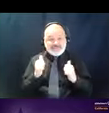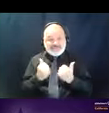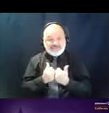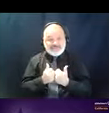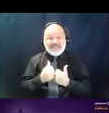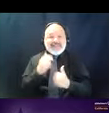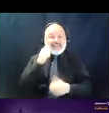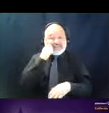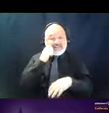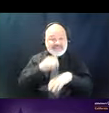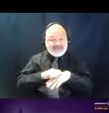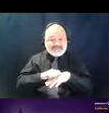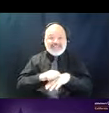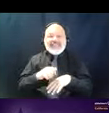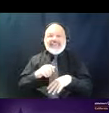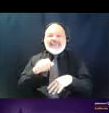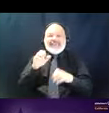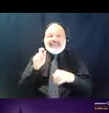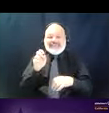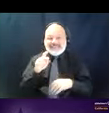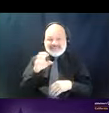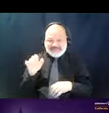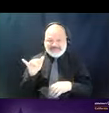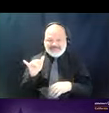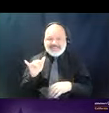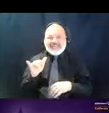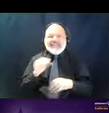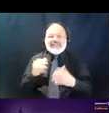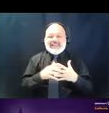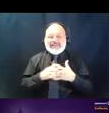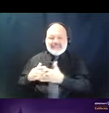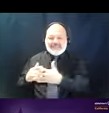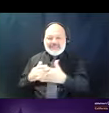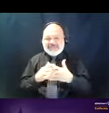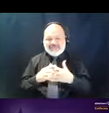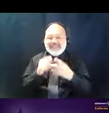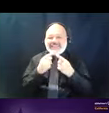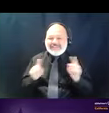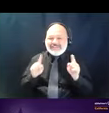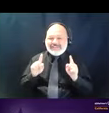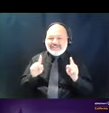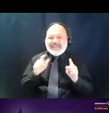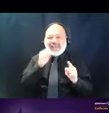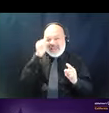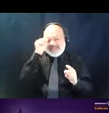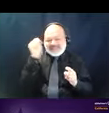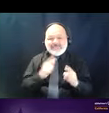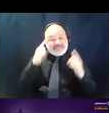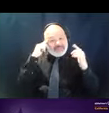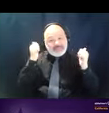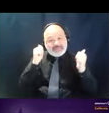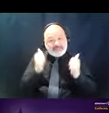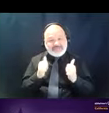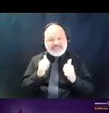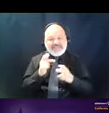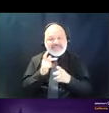Race, Ethnicity, and Alzheimer's in America, racial and ethnic disparities exist in Alzheimer's and dementia care, where it is